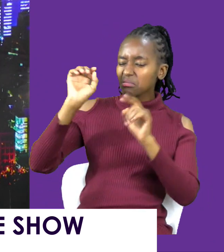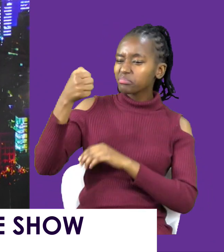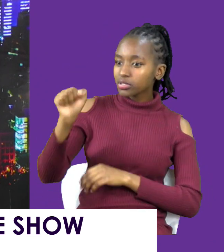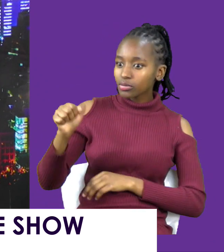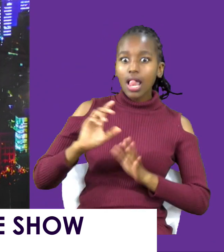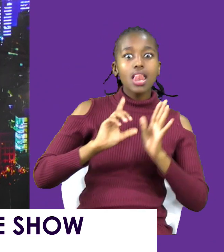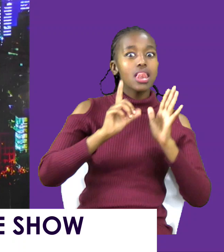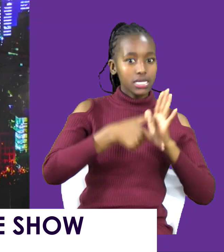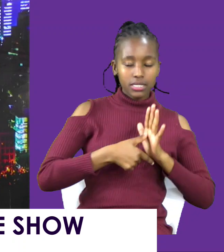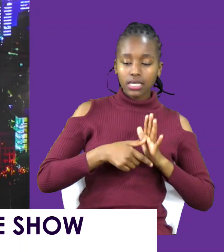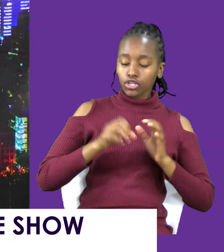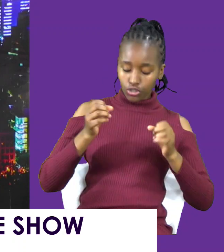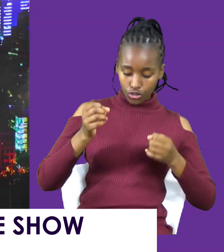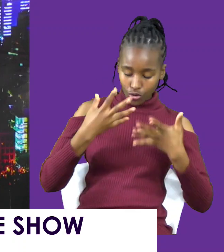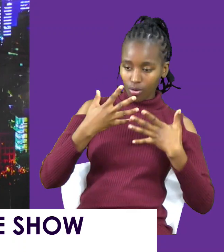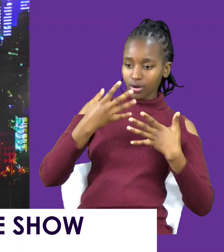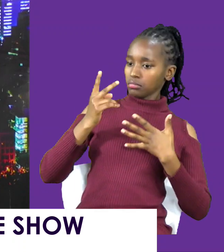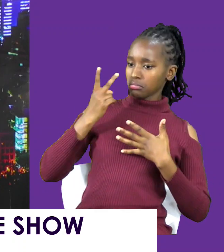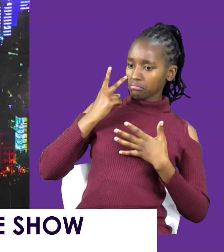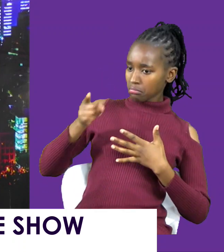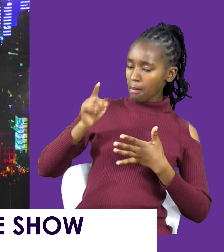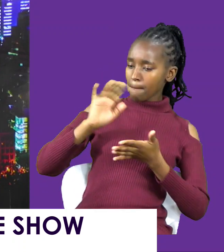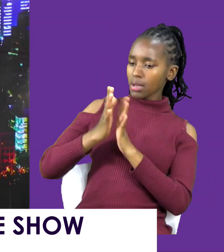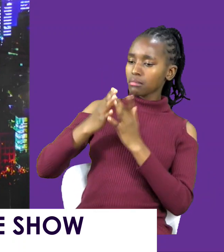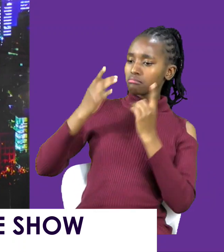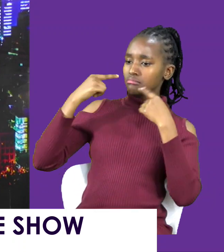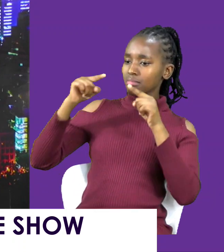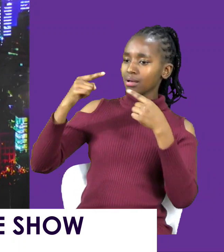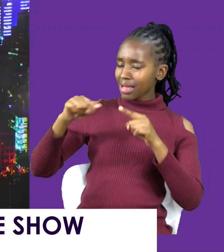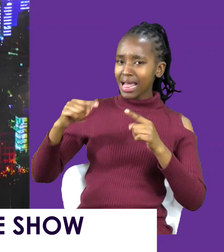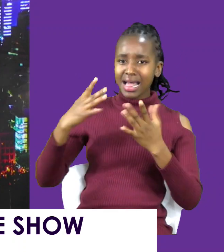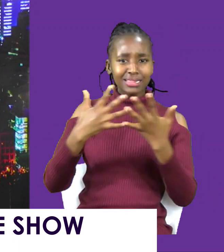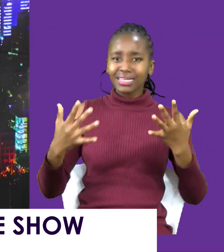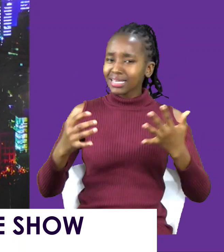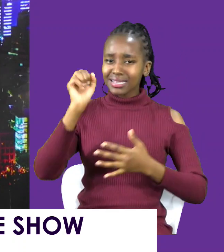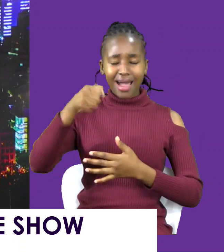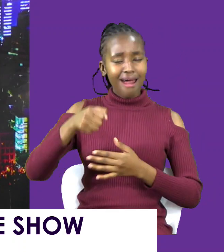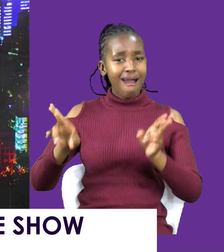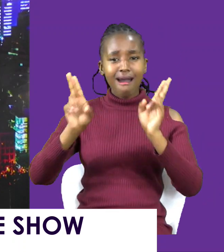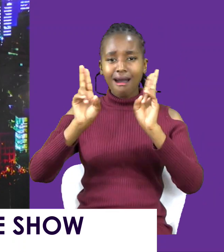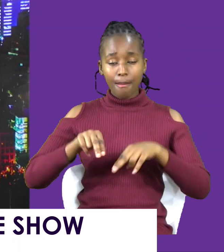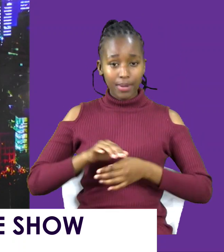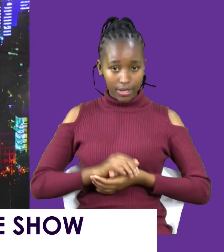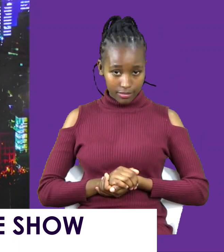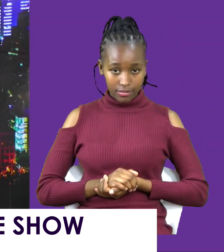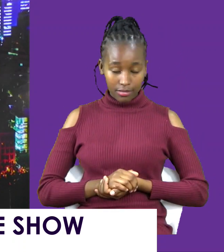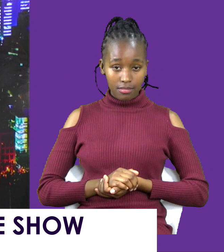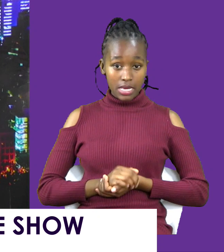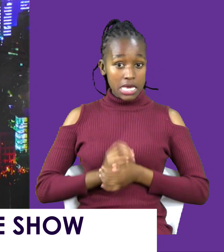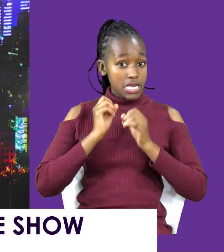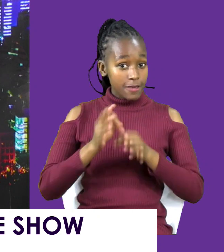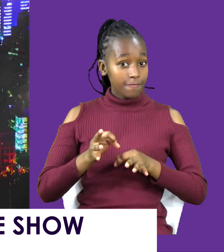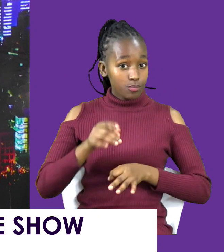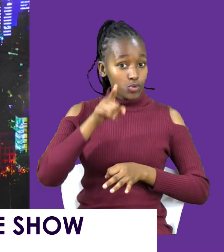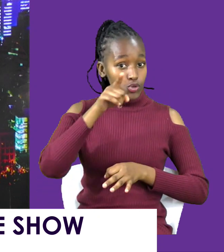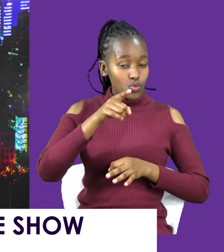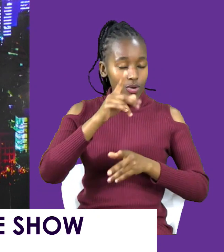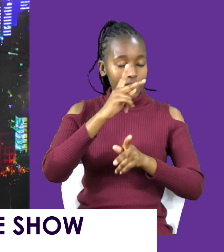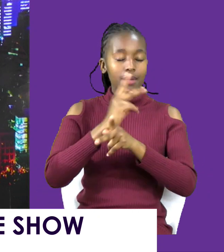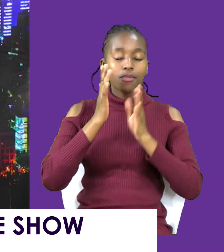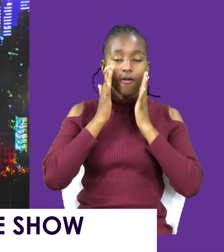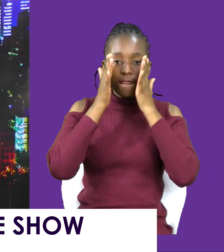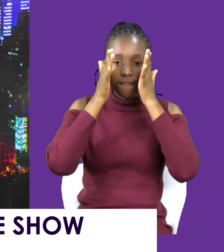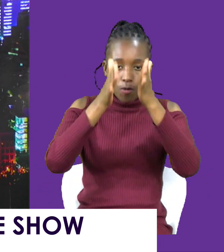the uncertainty of life. Anything can happen anytime. If only you stay focused, if only you